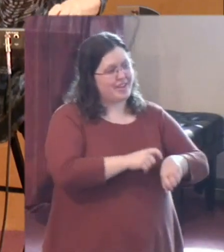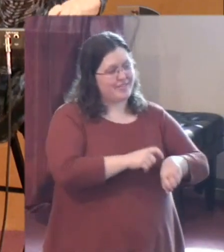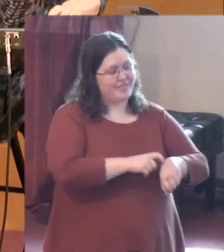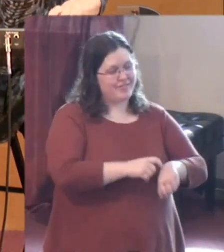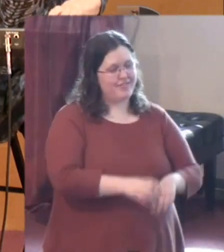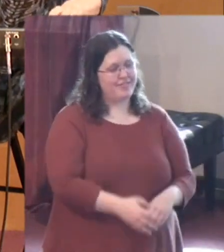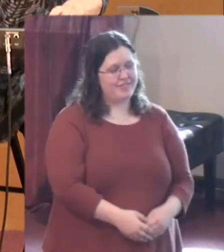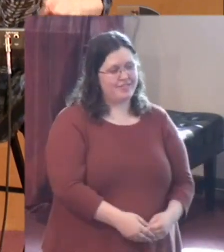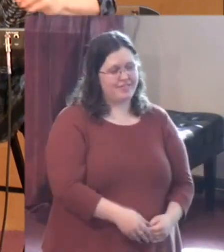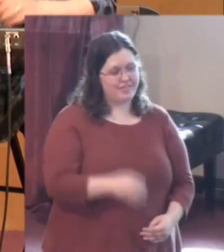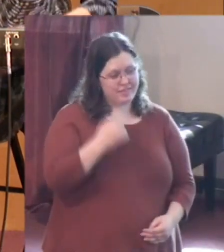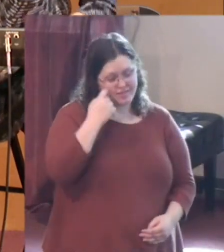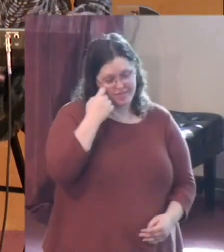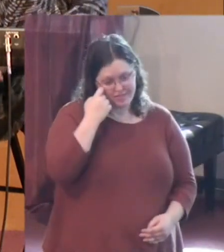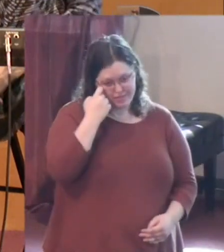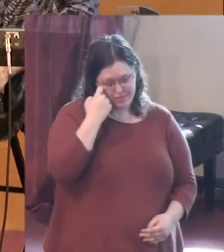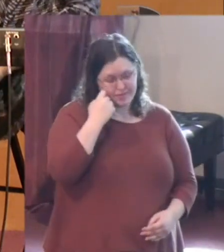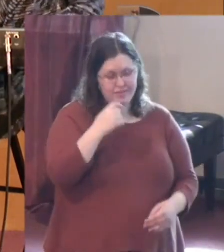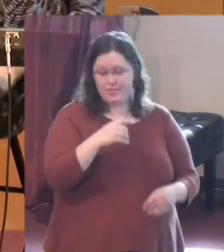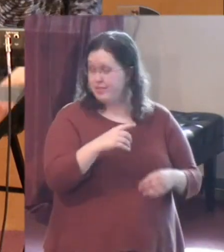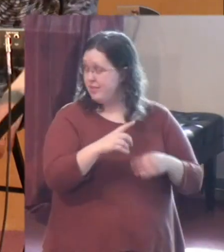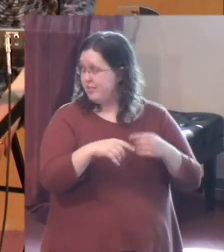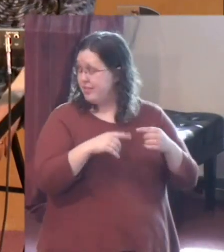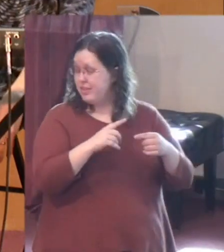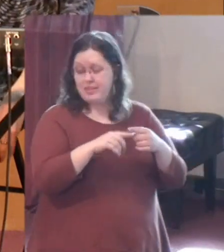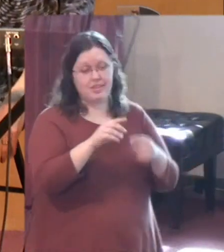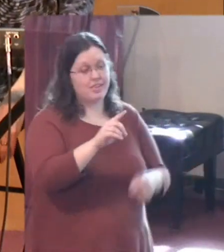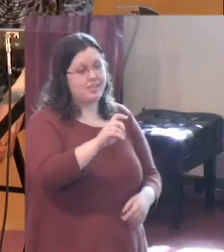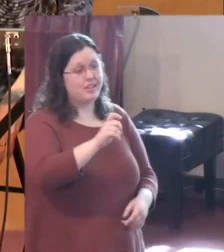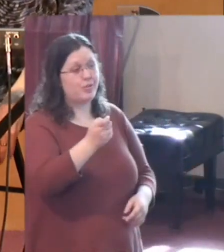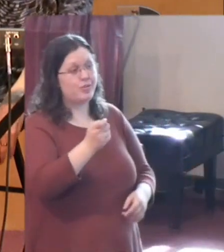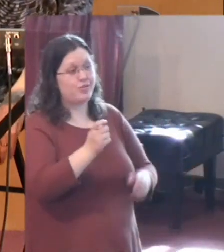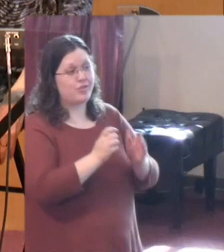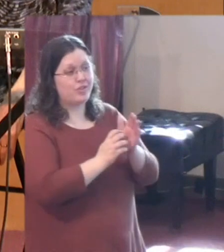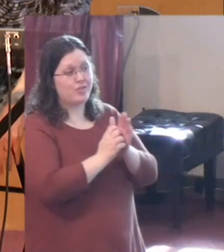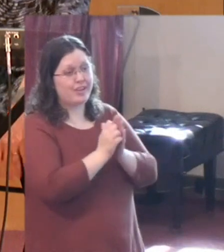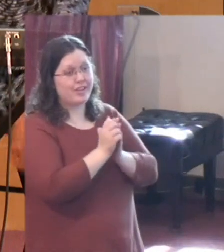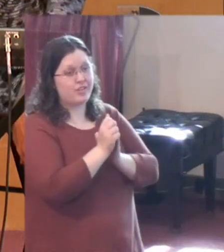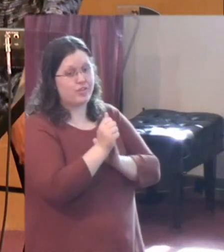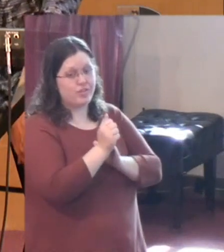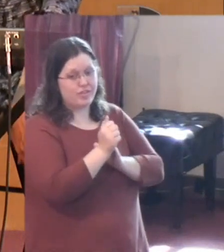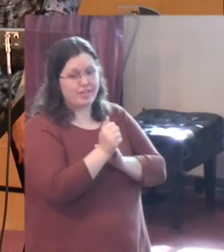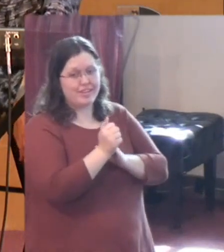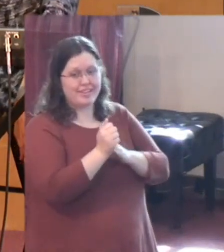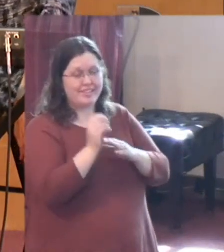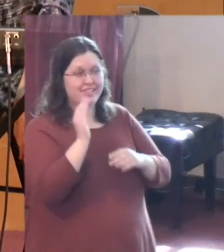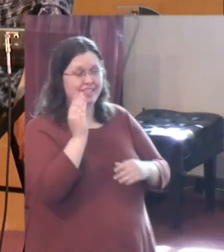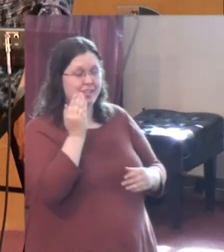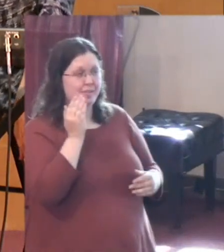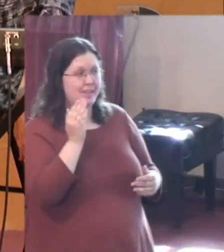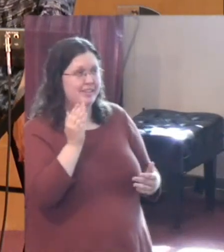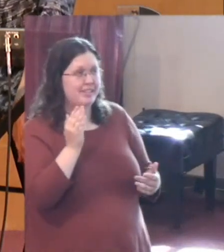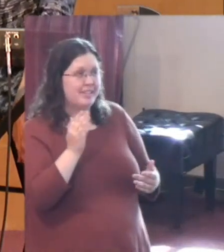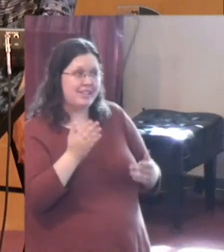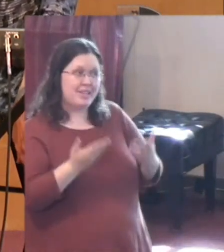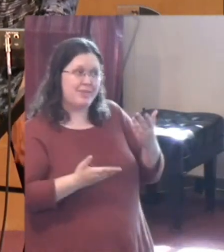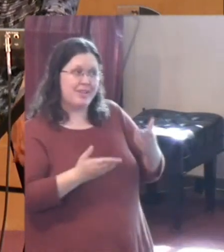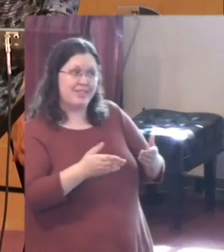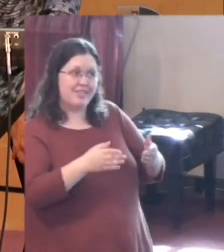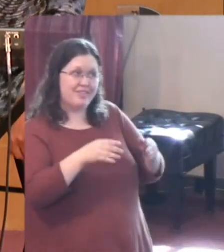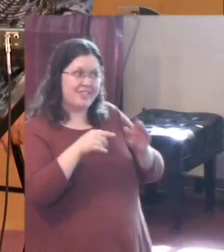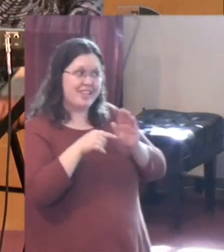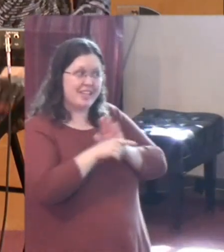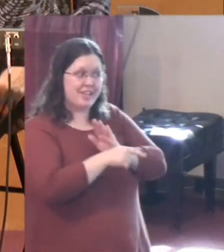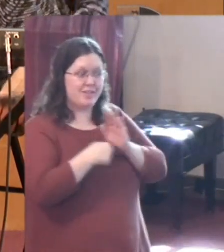so when I got that diagnosis of cancer, and it sounded like, it could be a fatal